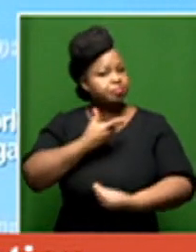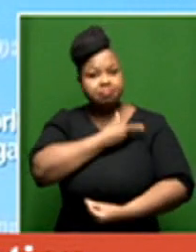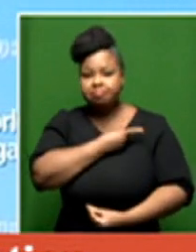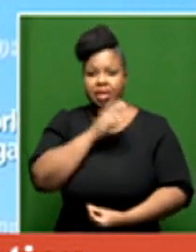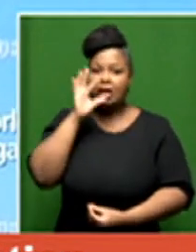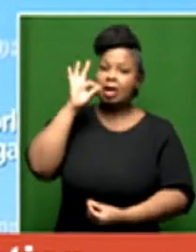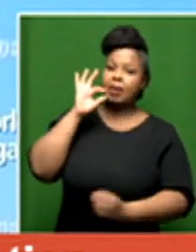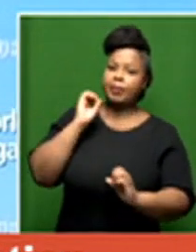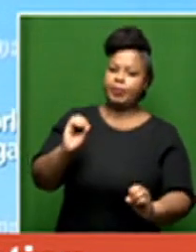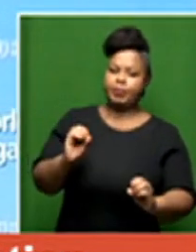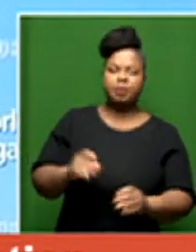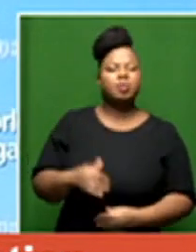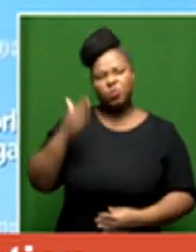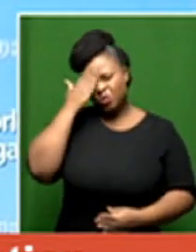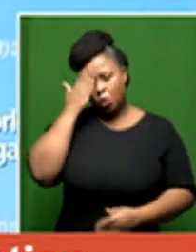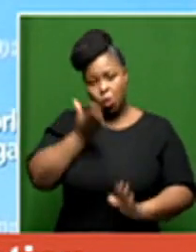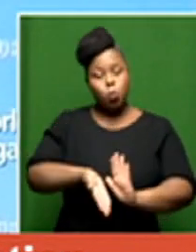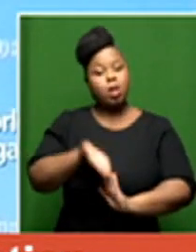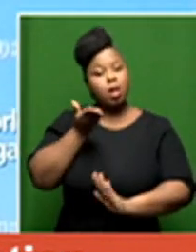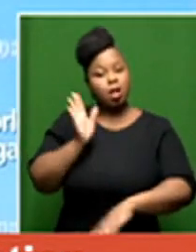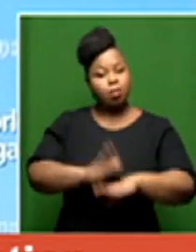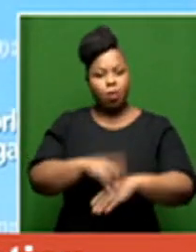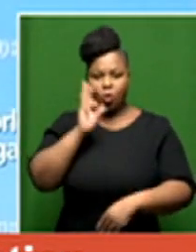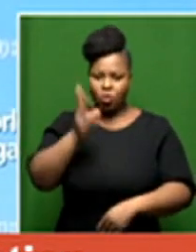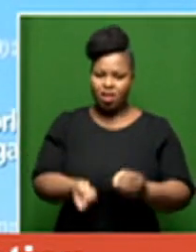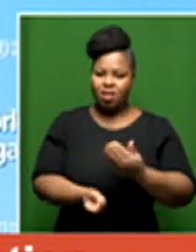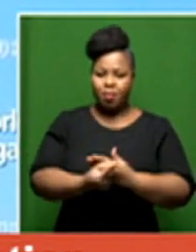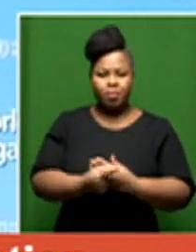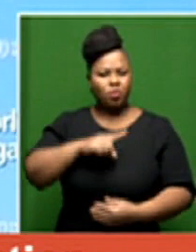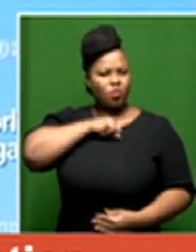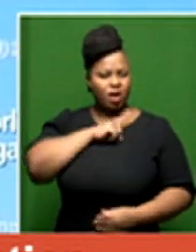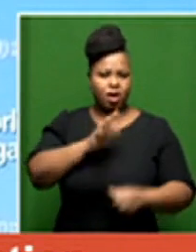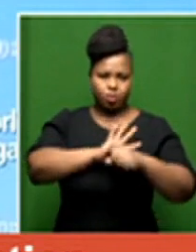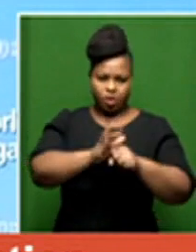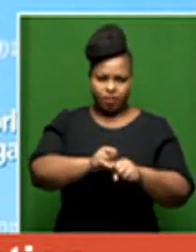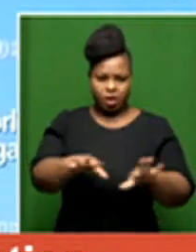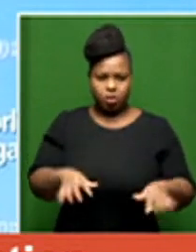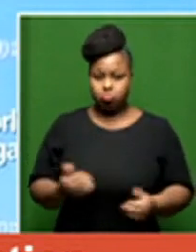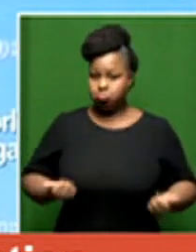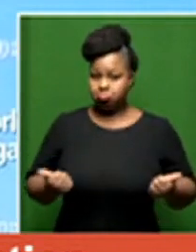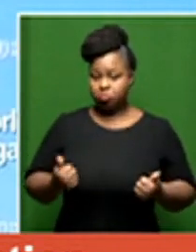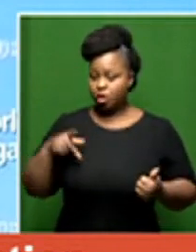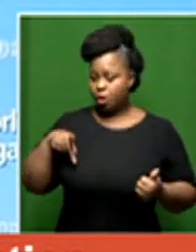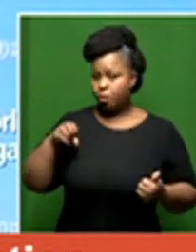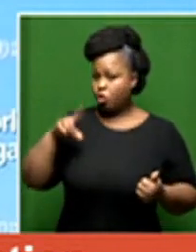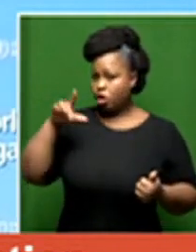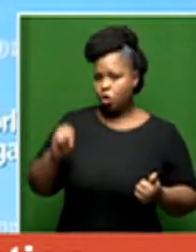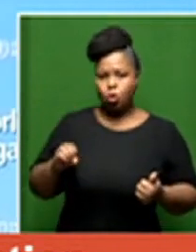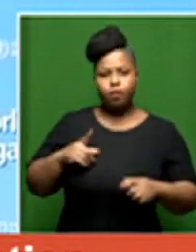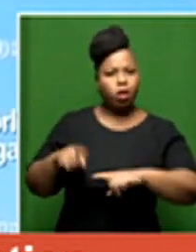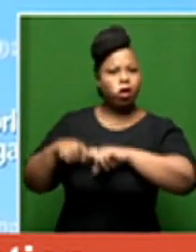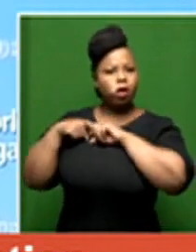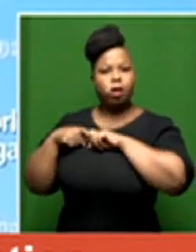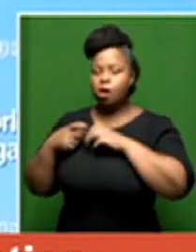the number will increase because of COVID-19. Already, polio vaccination campaigns have been put